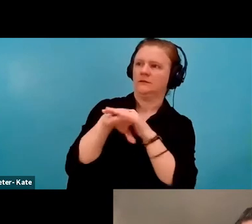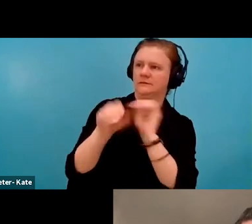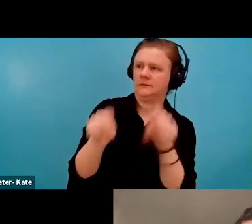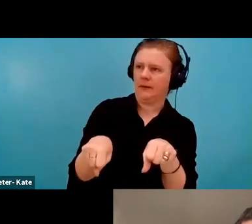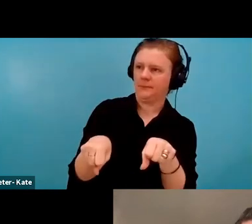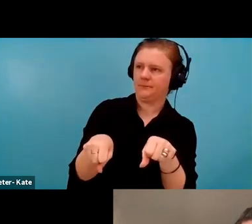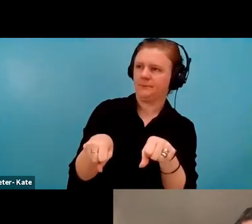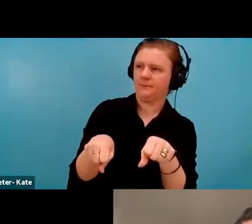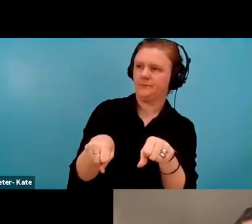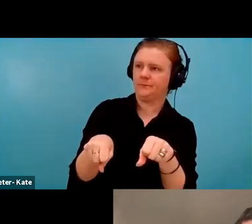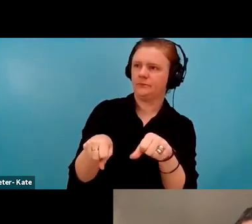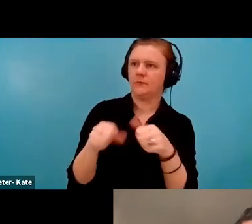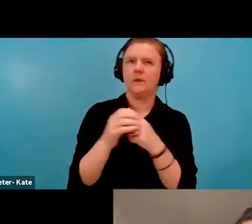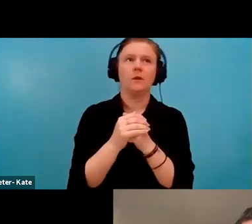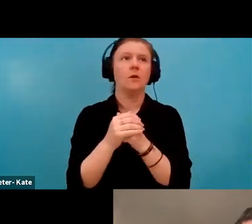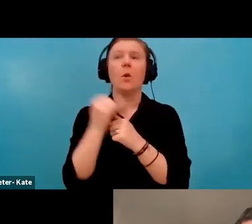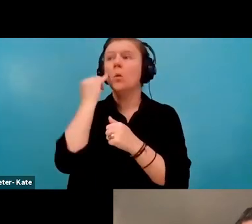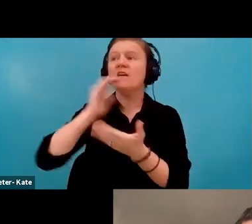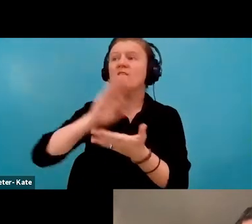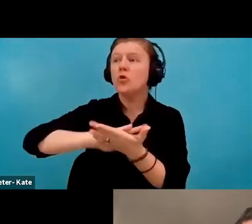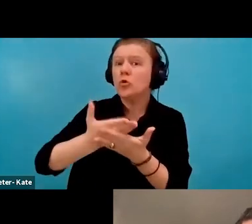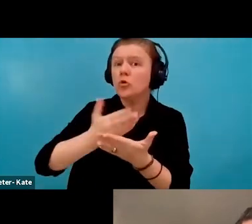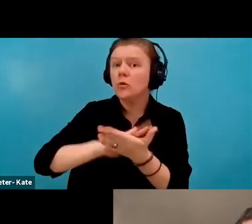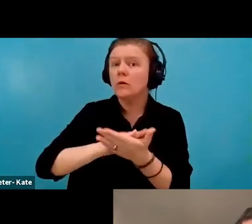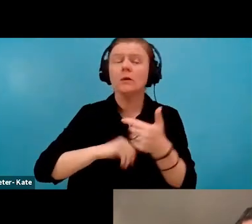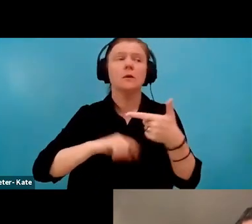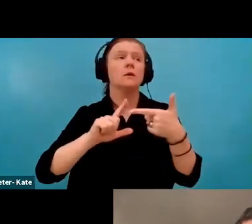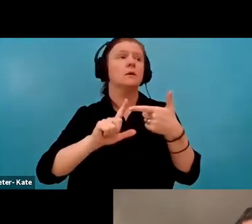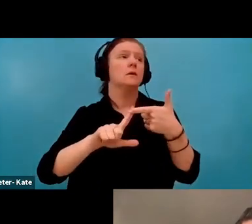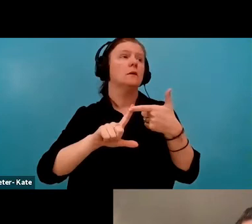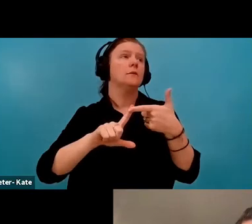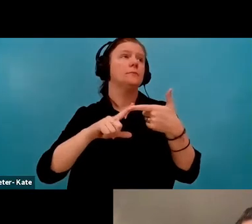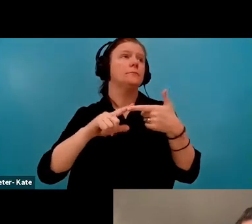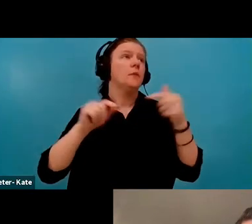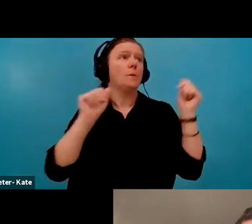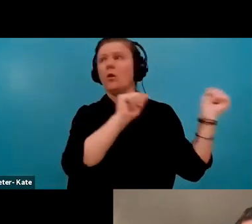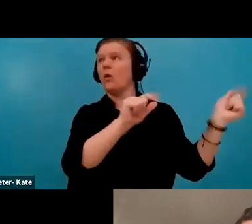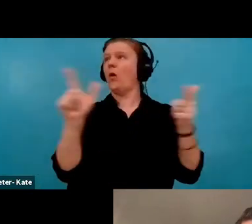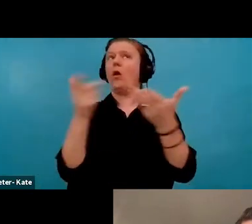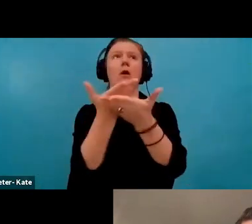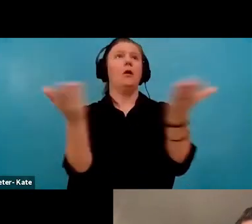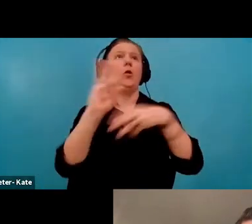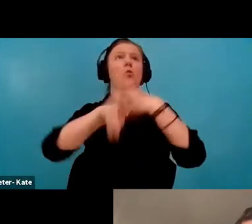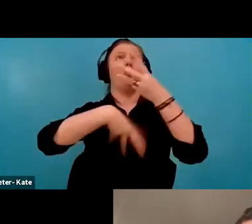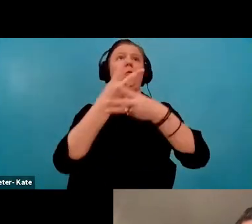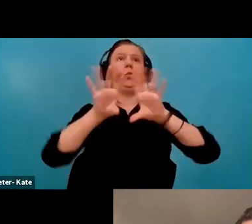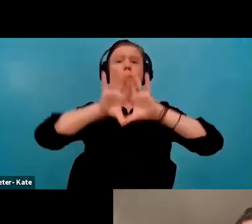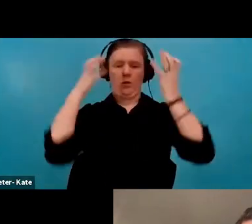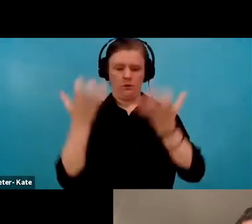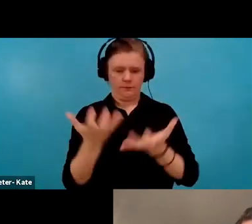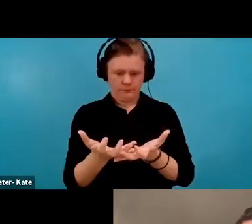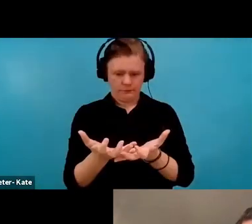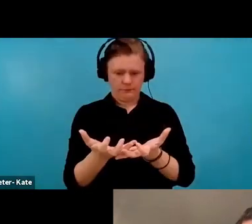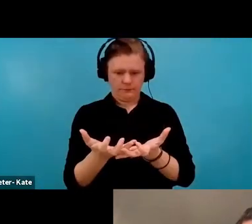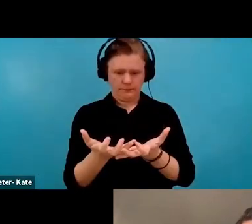But we all make things. We make recipes. We make, you know, everything around us is designed, although often we don't think about that